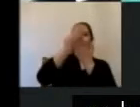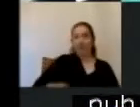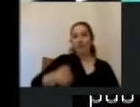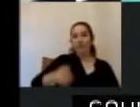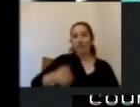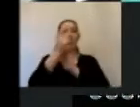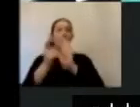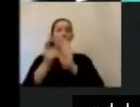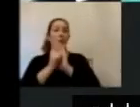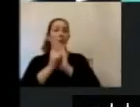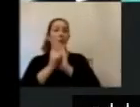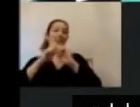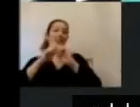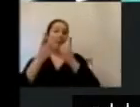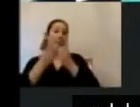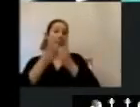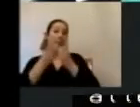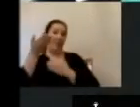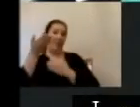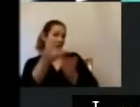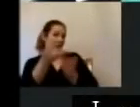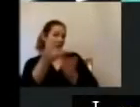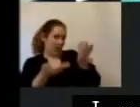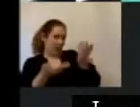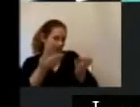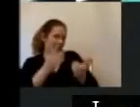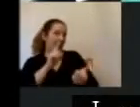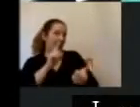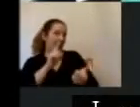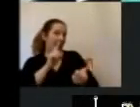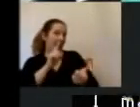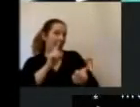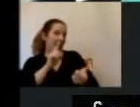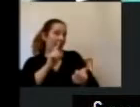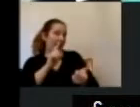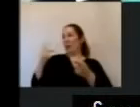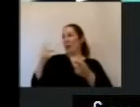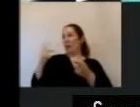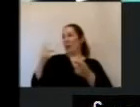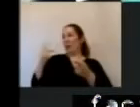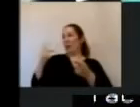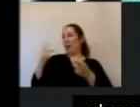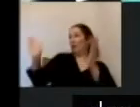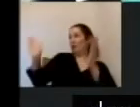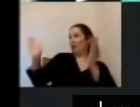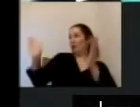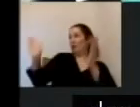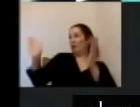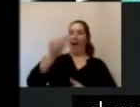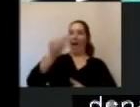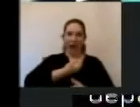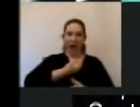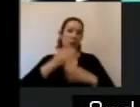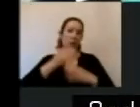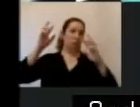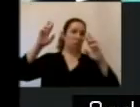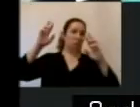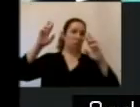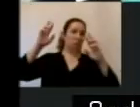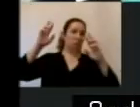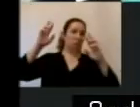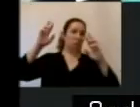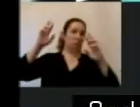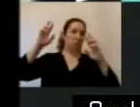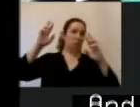that information and reads the documents over, the proposal over, and then they'll make a decision. I don't believe they vote on it at the